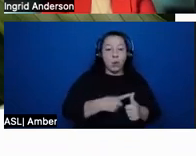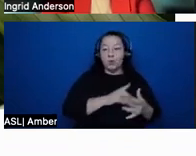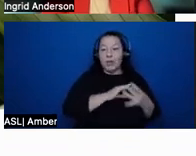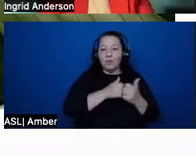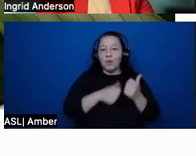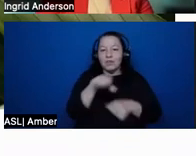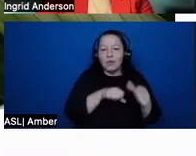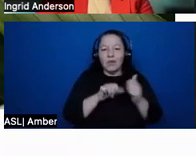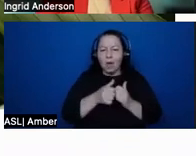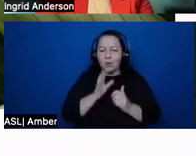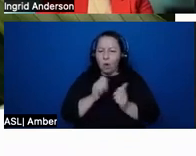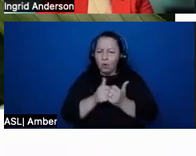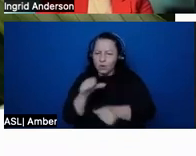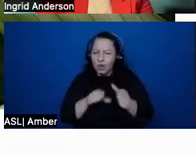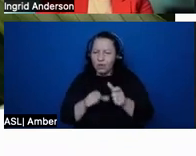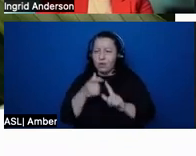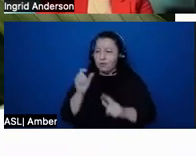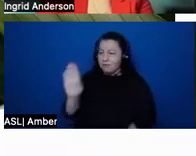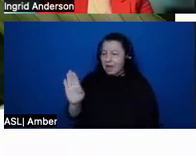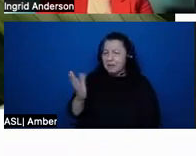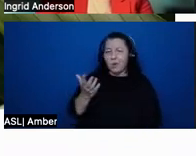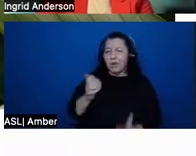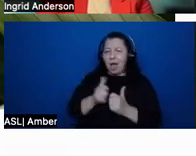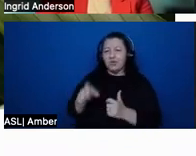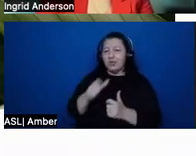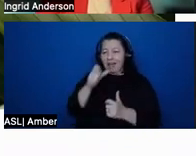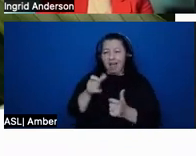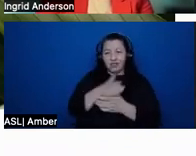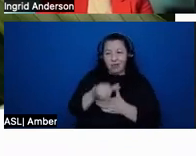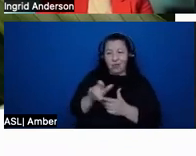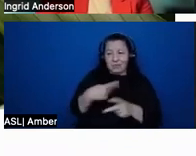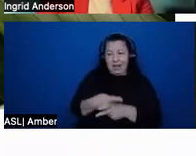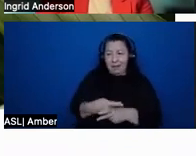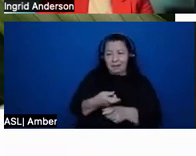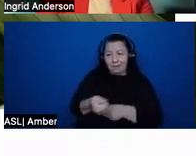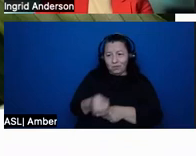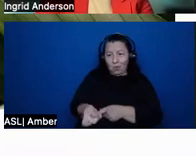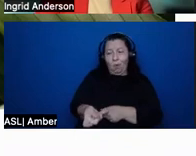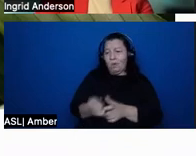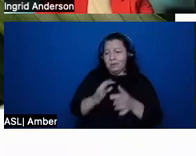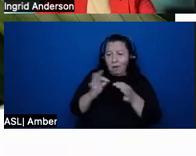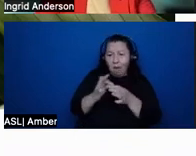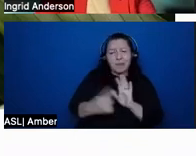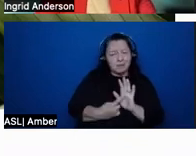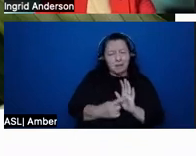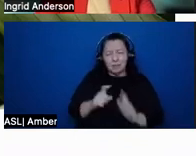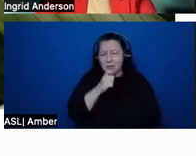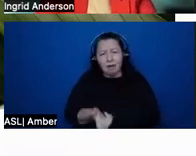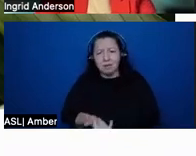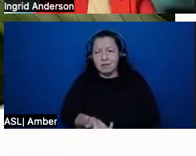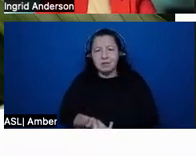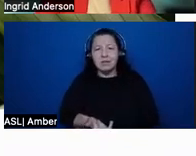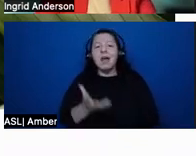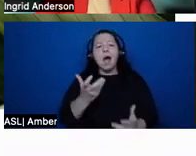on Facebook, and how should you not share that sometimes? But yeah, so wanted to put in the slide